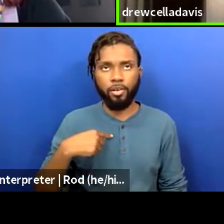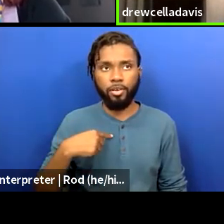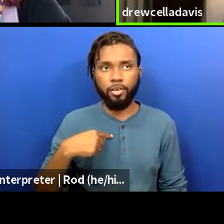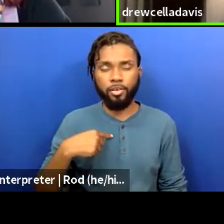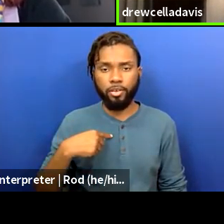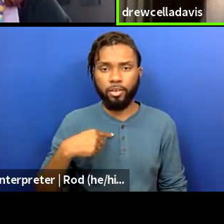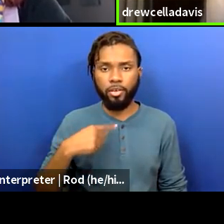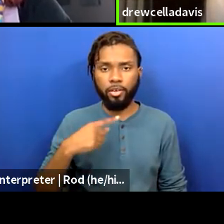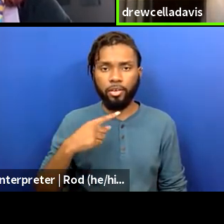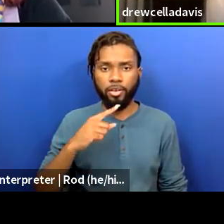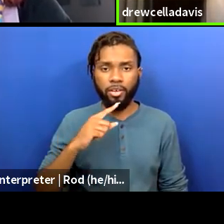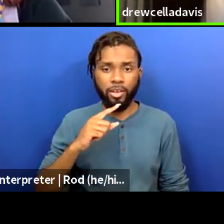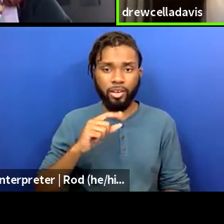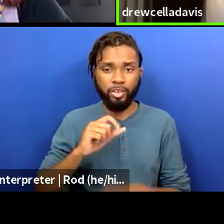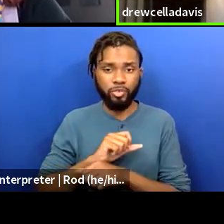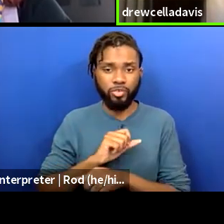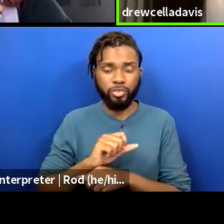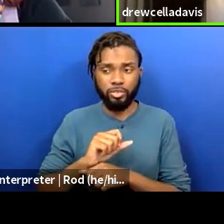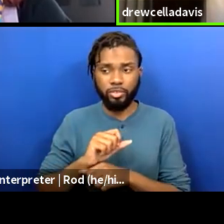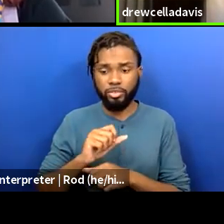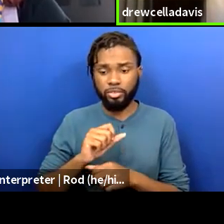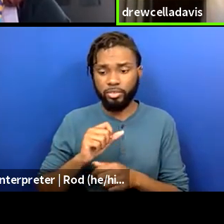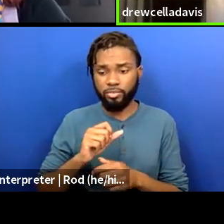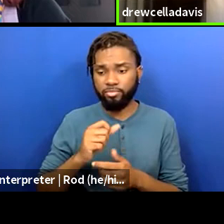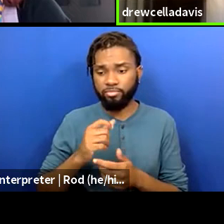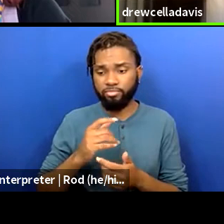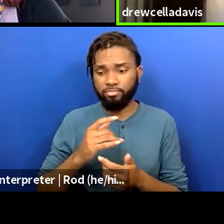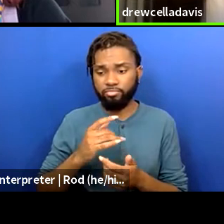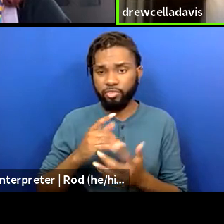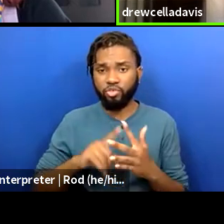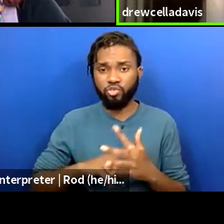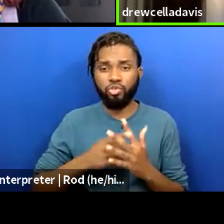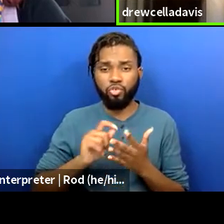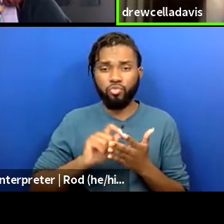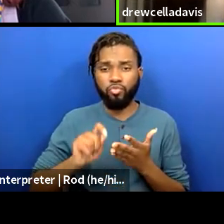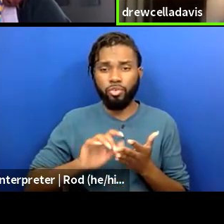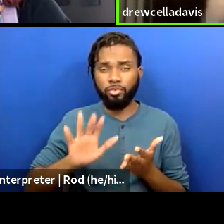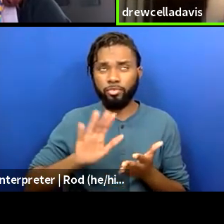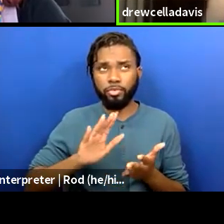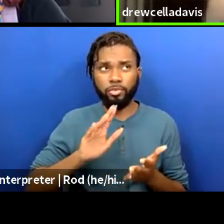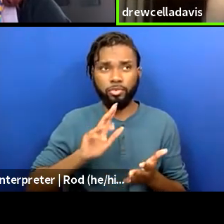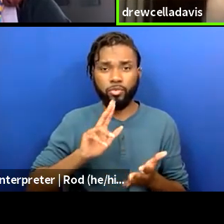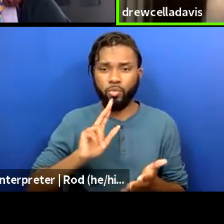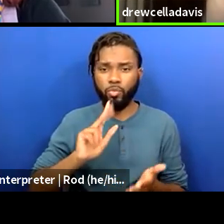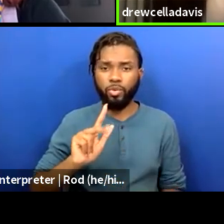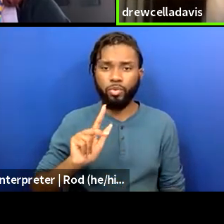I actually just kind of started writing when I was 20, when I was 23.